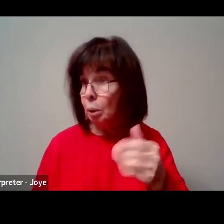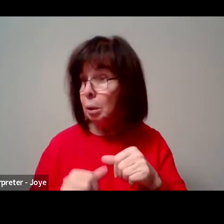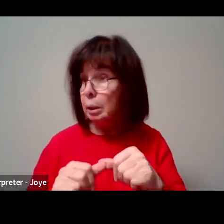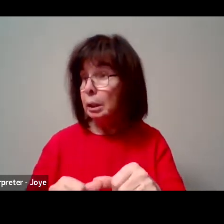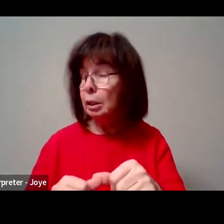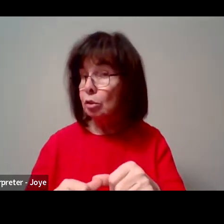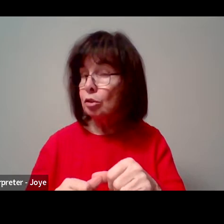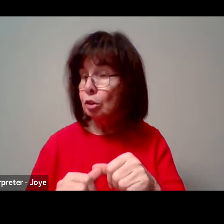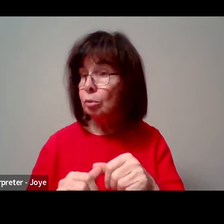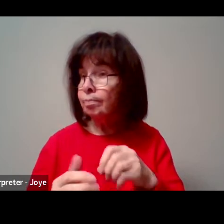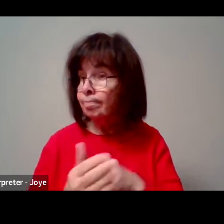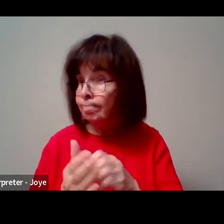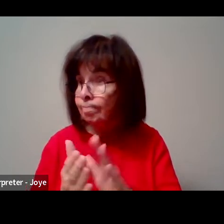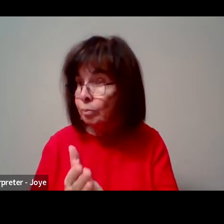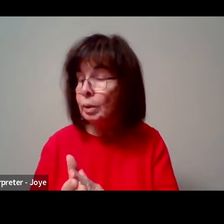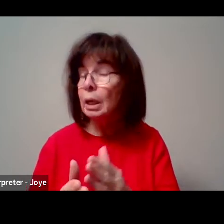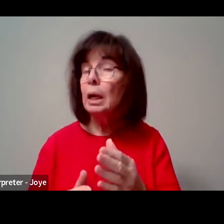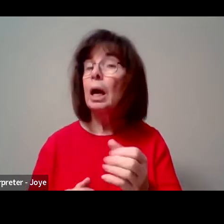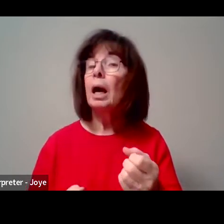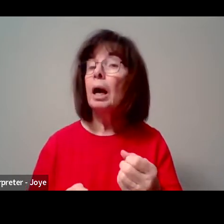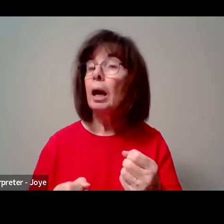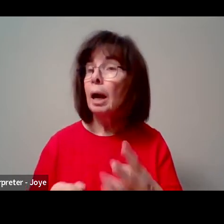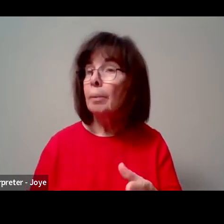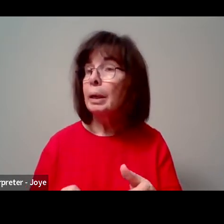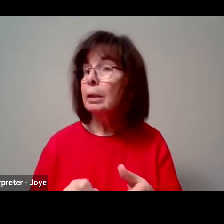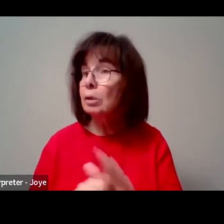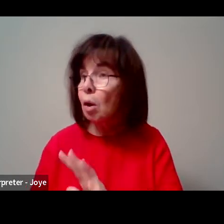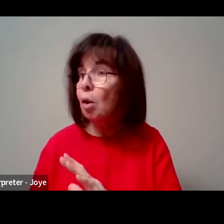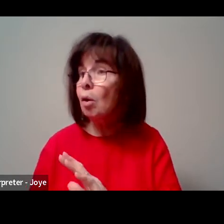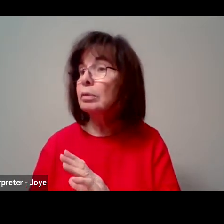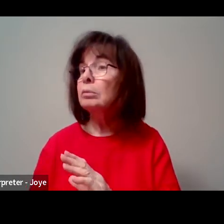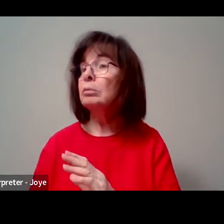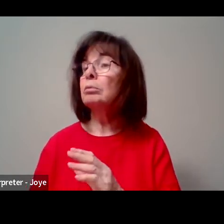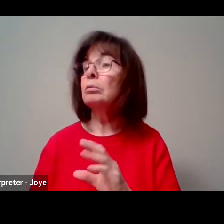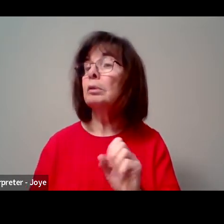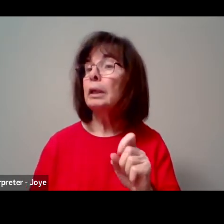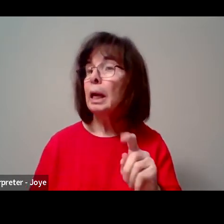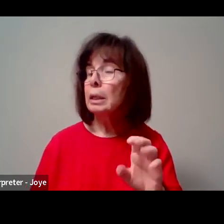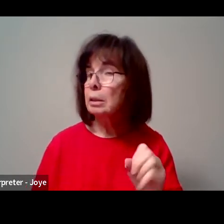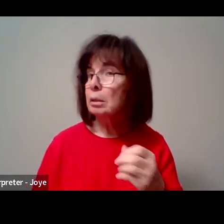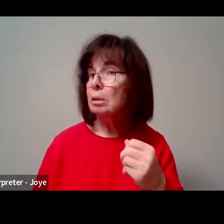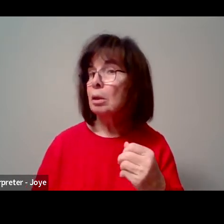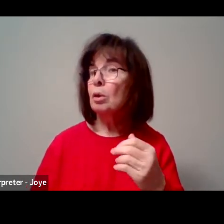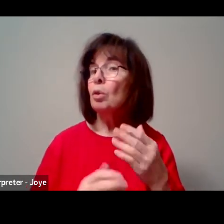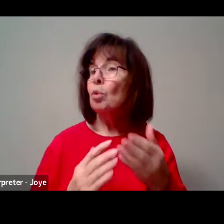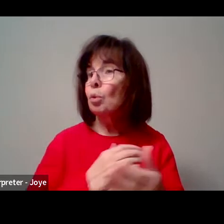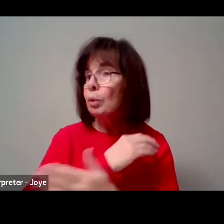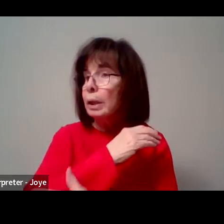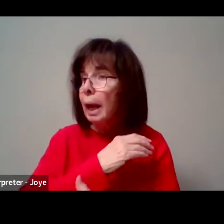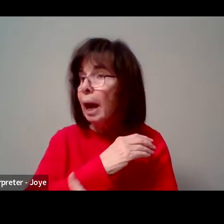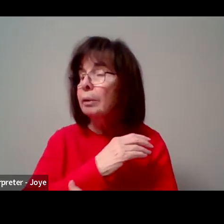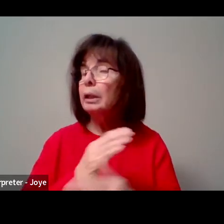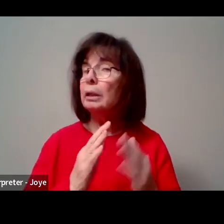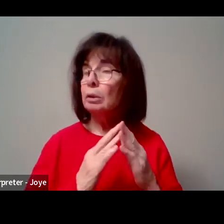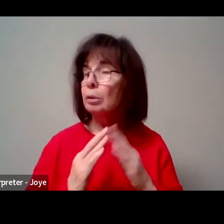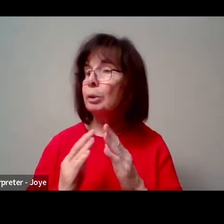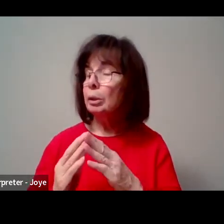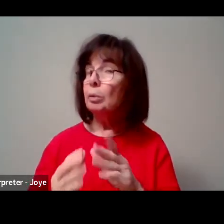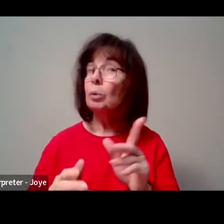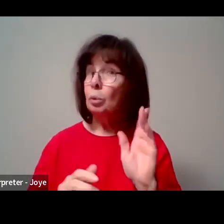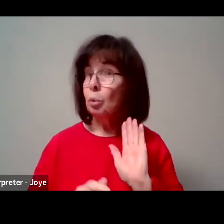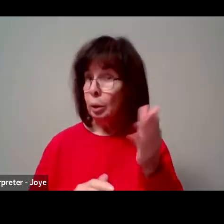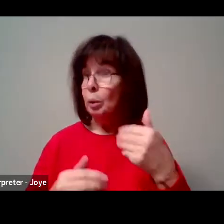track of COVID cases at a county level, at a community level. So we can have that. And